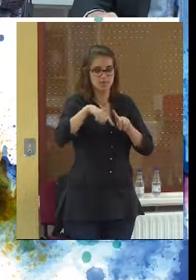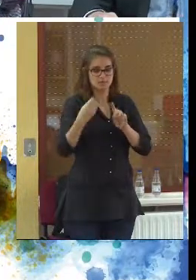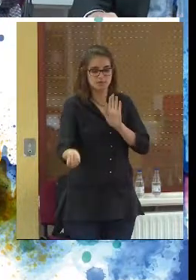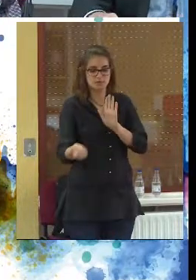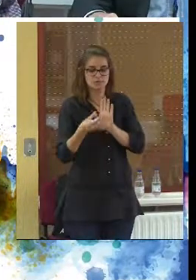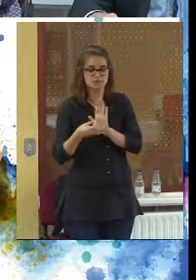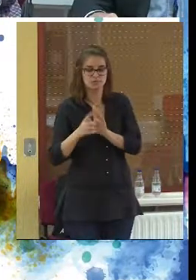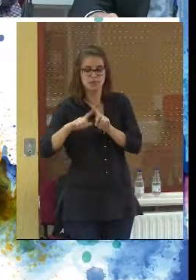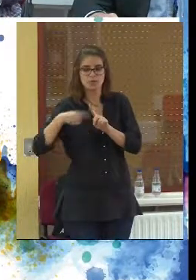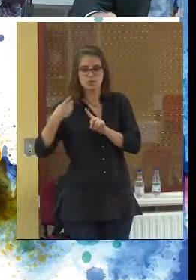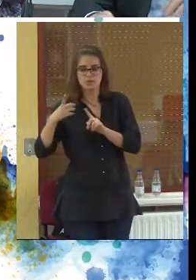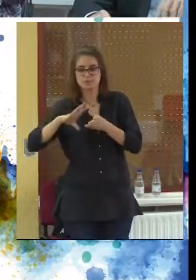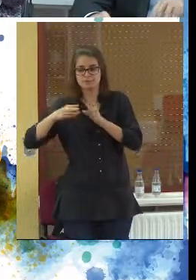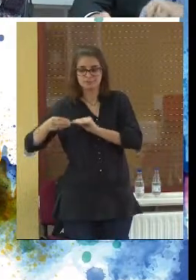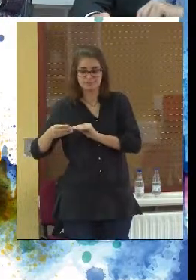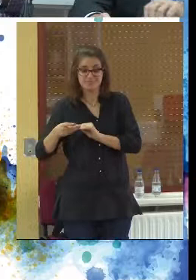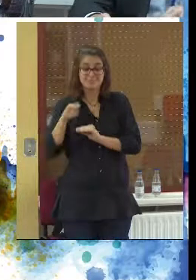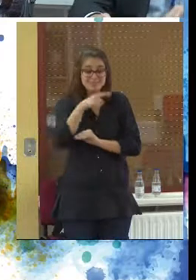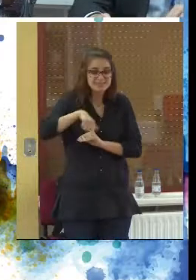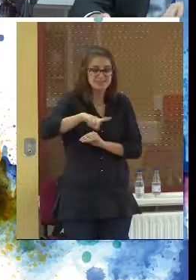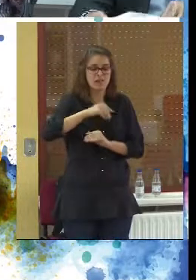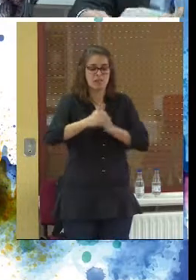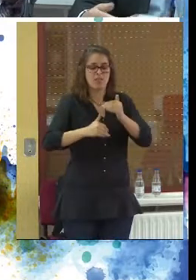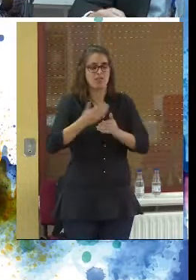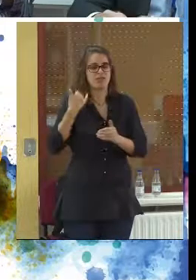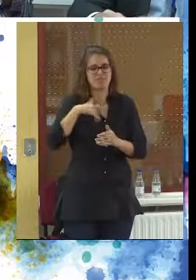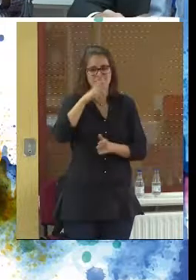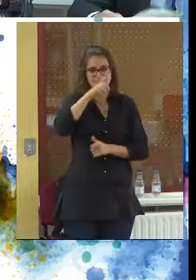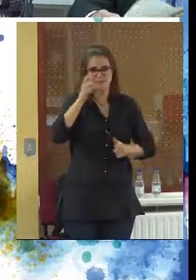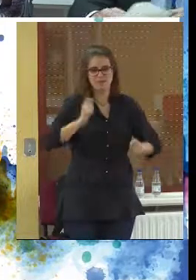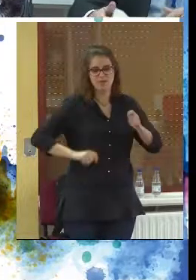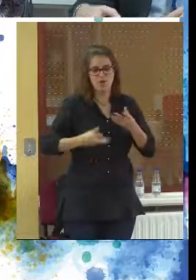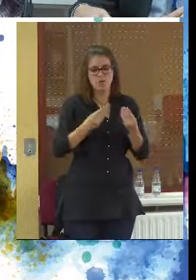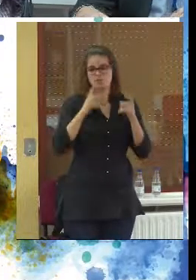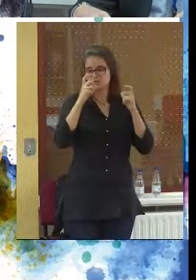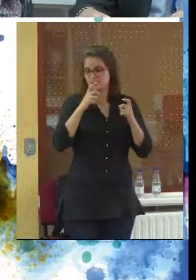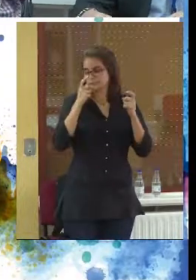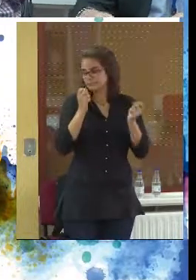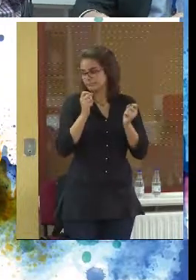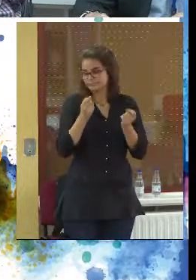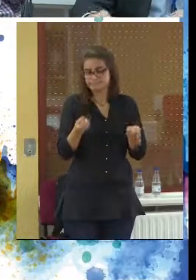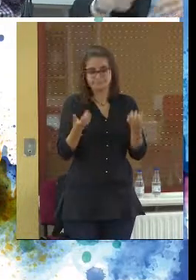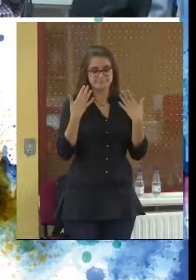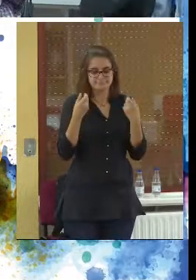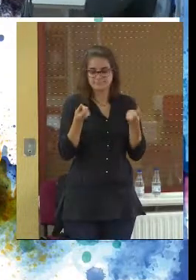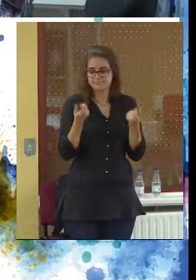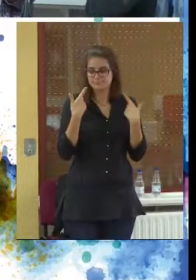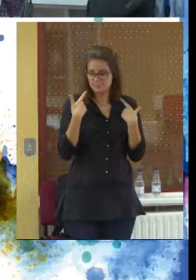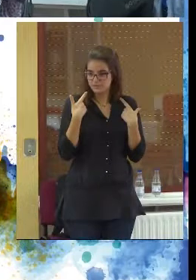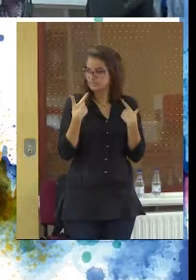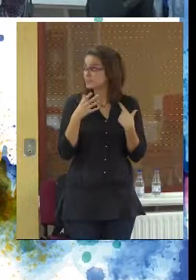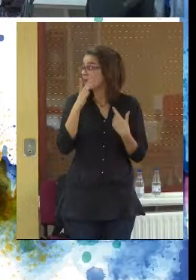solutions, and for many it's no big effort. Right now The device